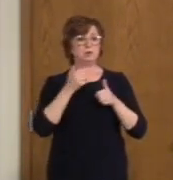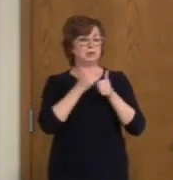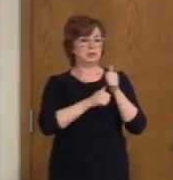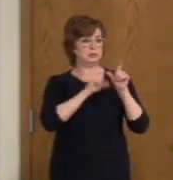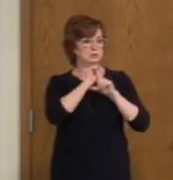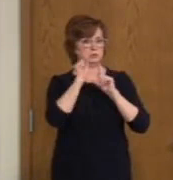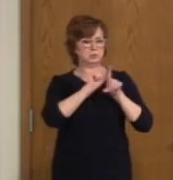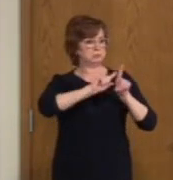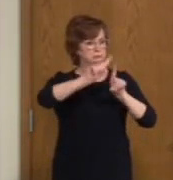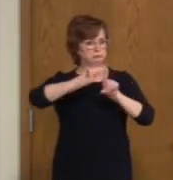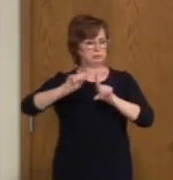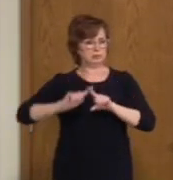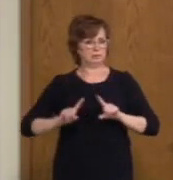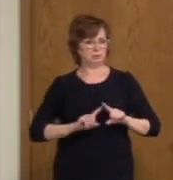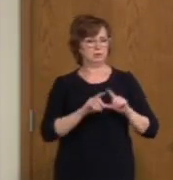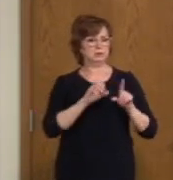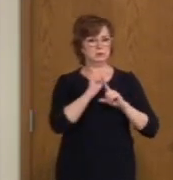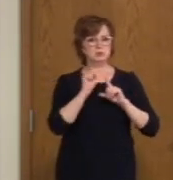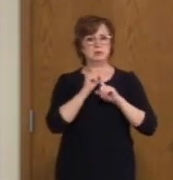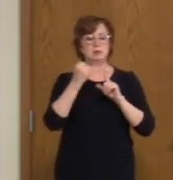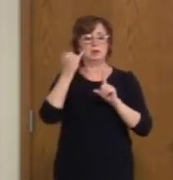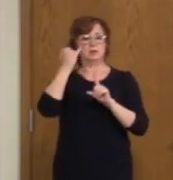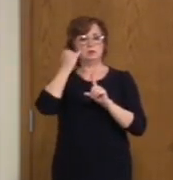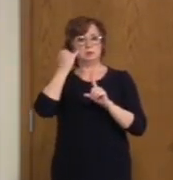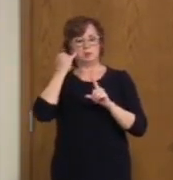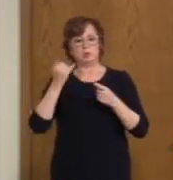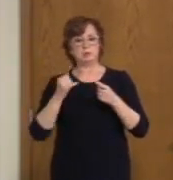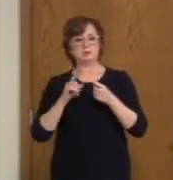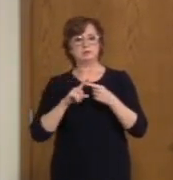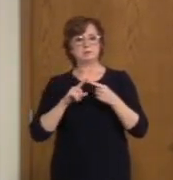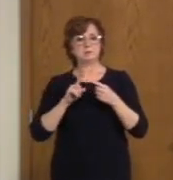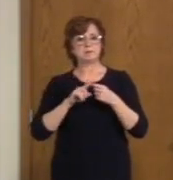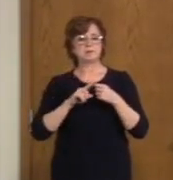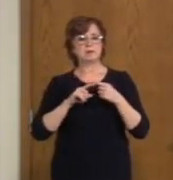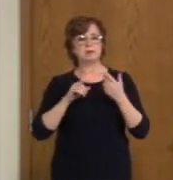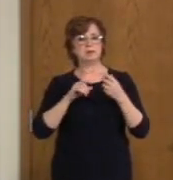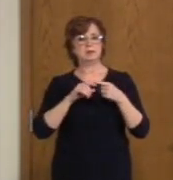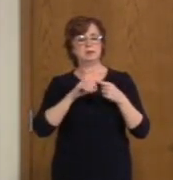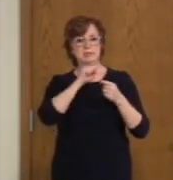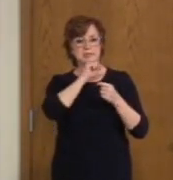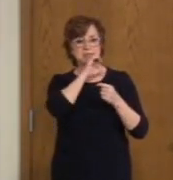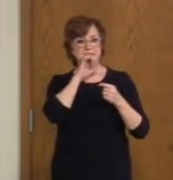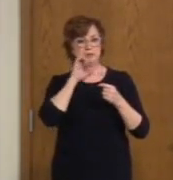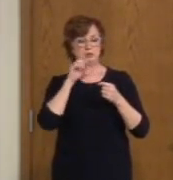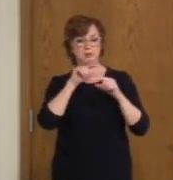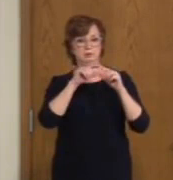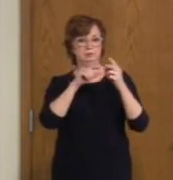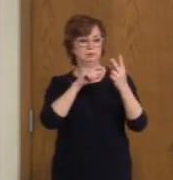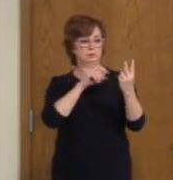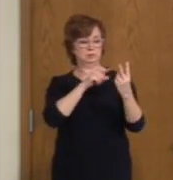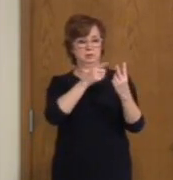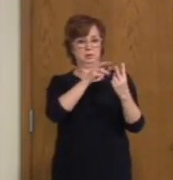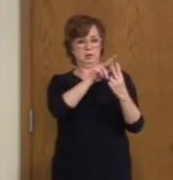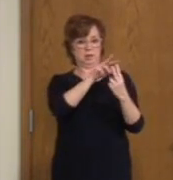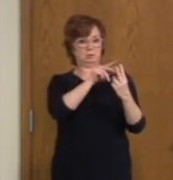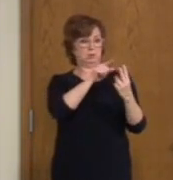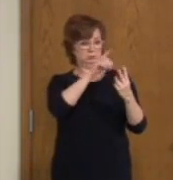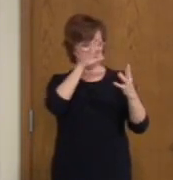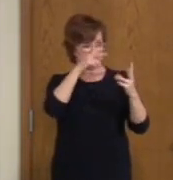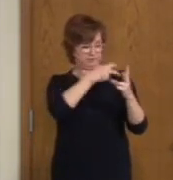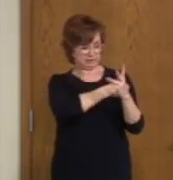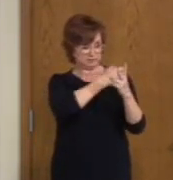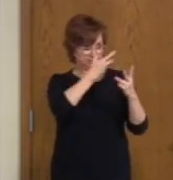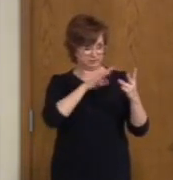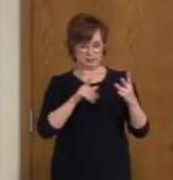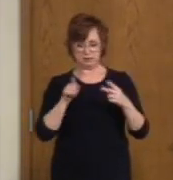folks, elderly folks, one couple may be vaccinated, one may not, and they may come to a different decision on how